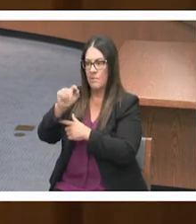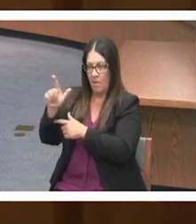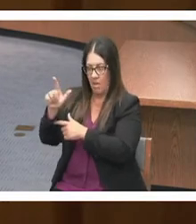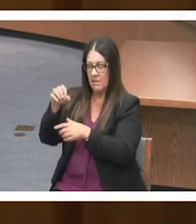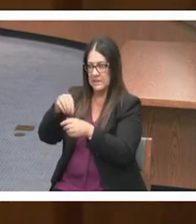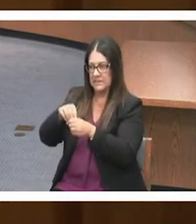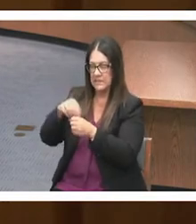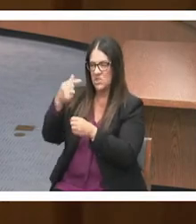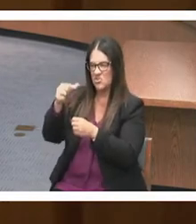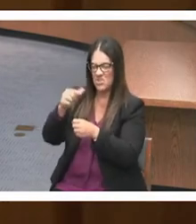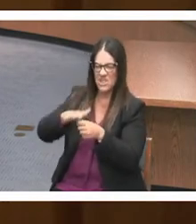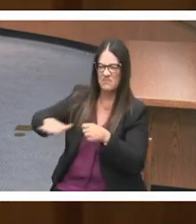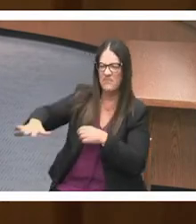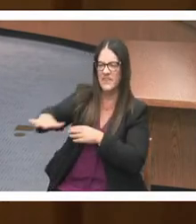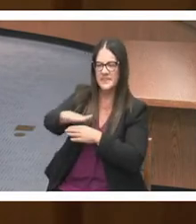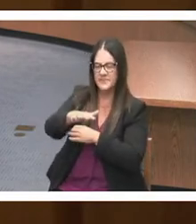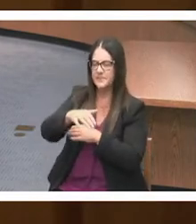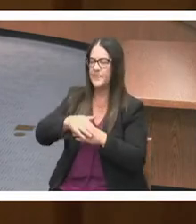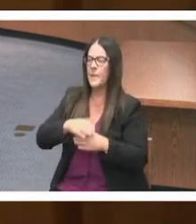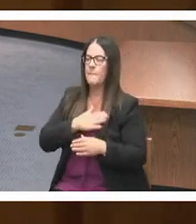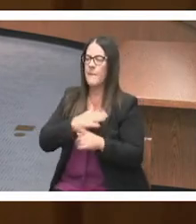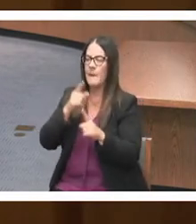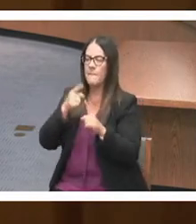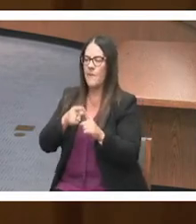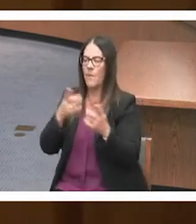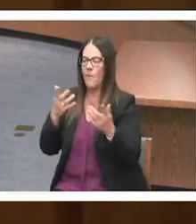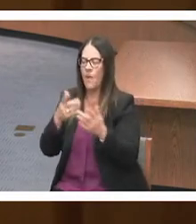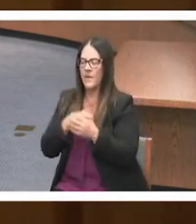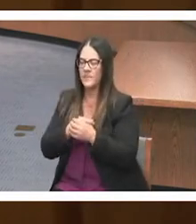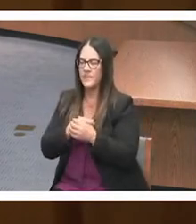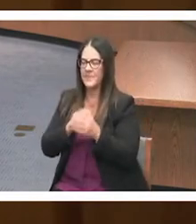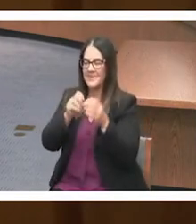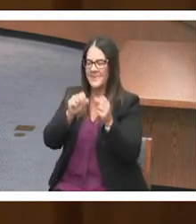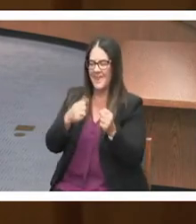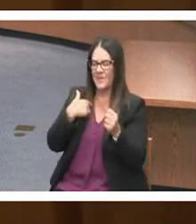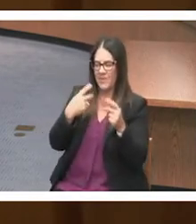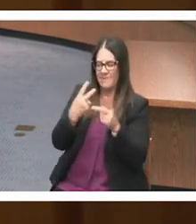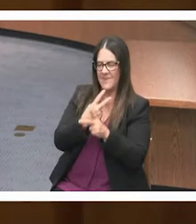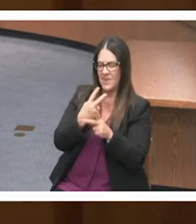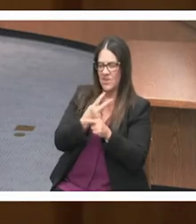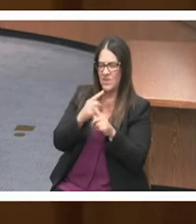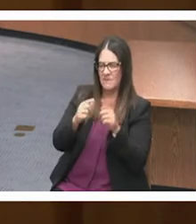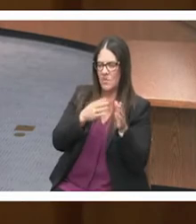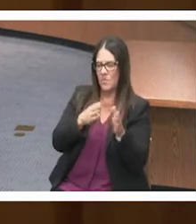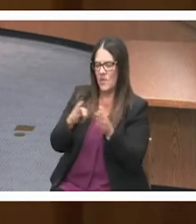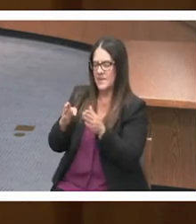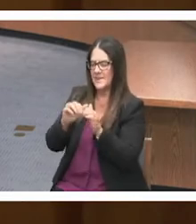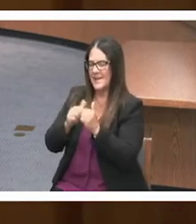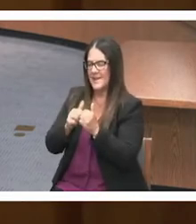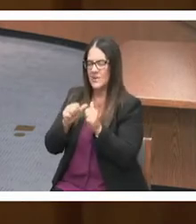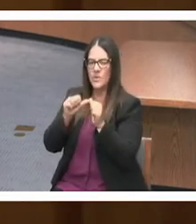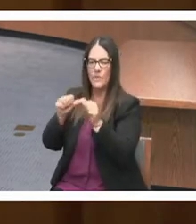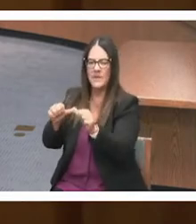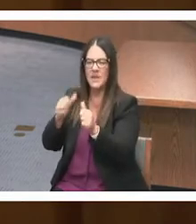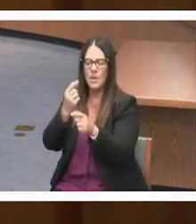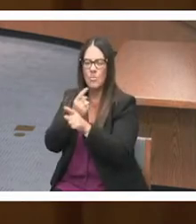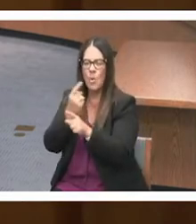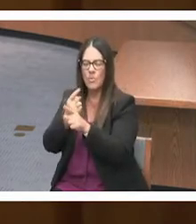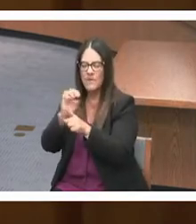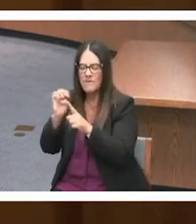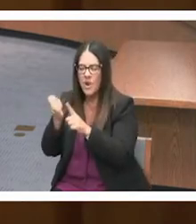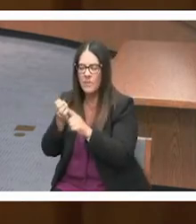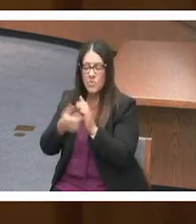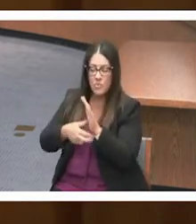in a greenfield. My point is, can we figure out ways to maintain appropriate environmental